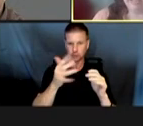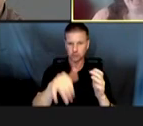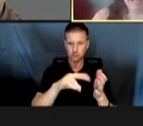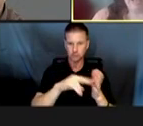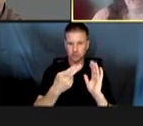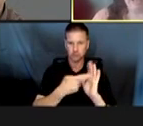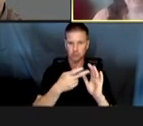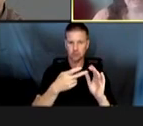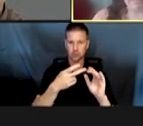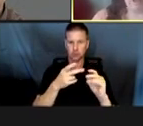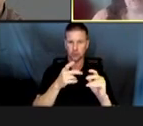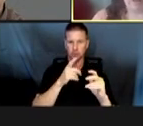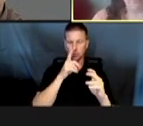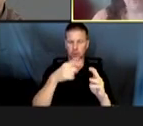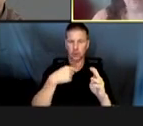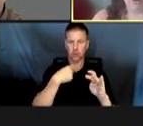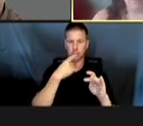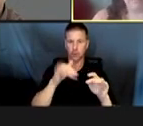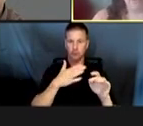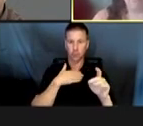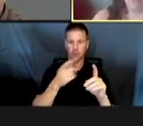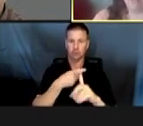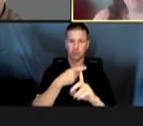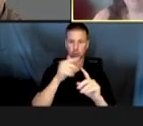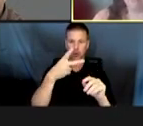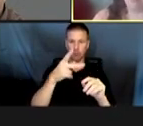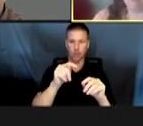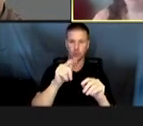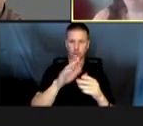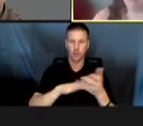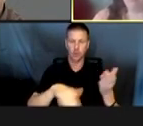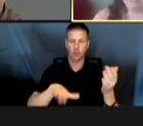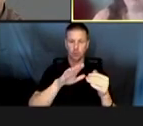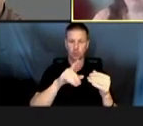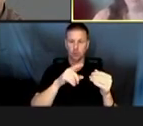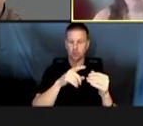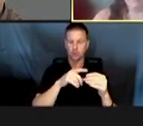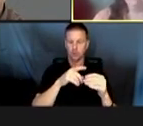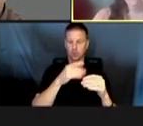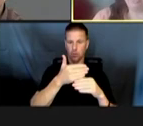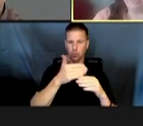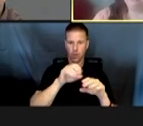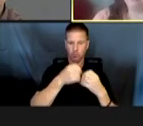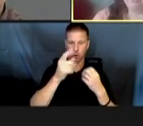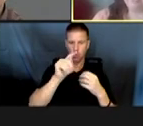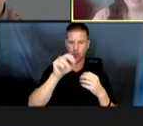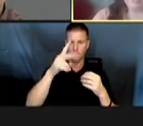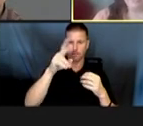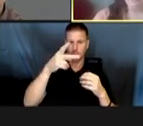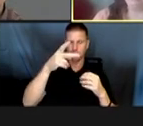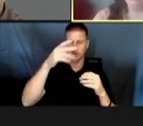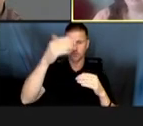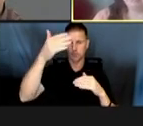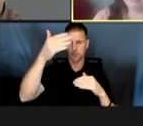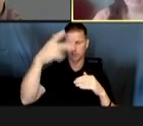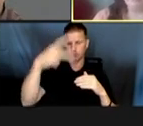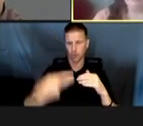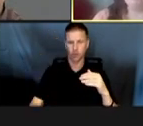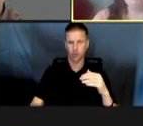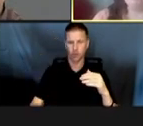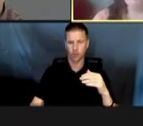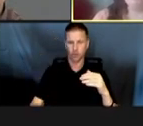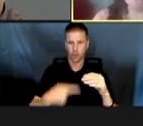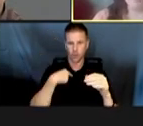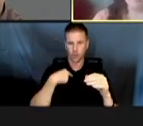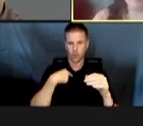pragmatically. I'll say that my first apartment out of college, the window broke and the top pane fell down. And I was looking at it